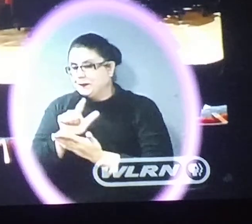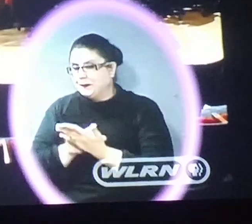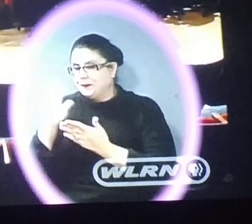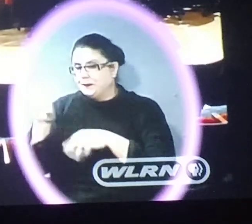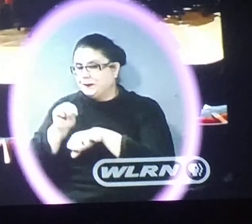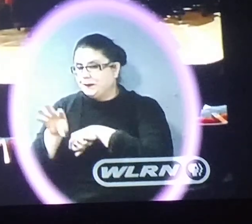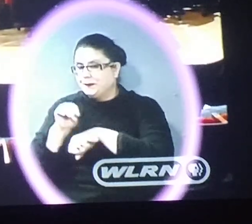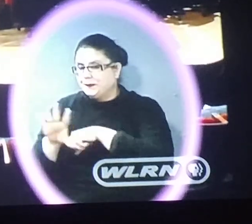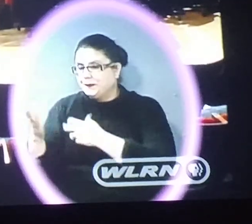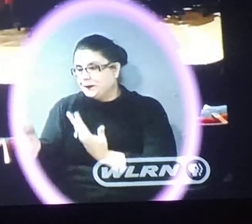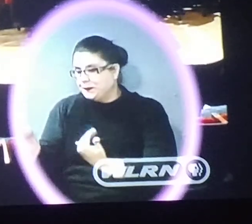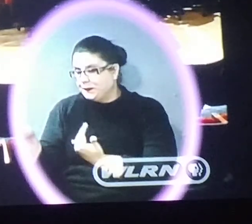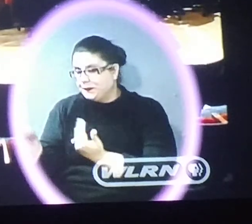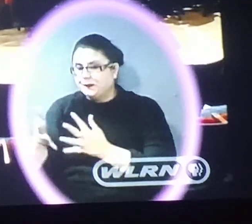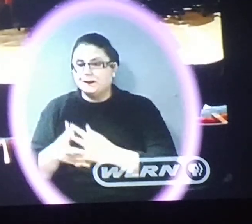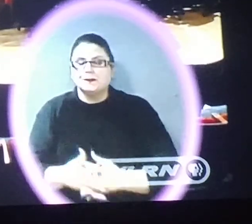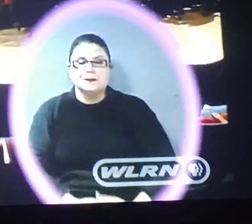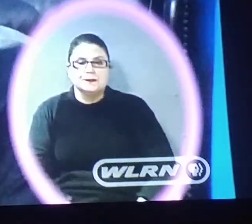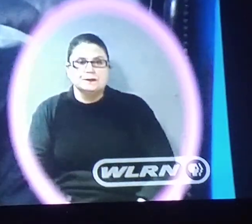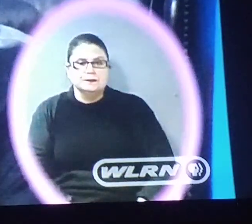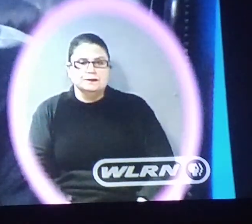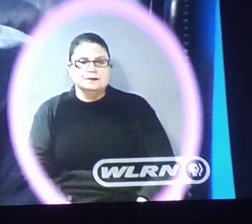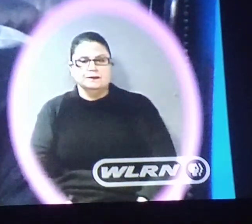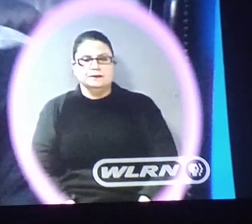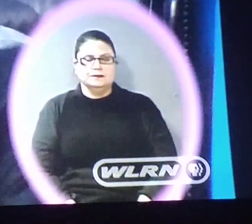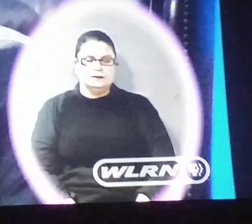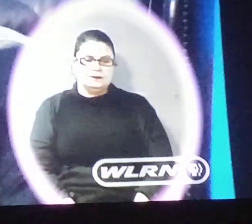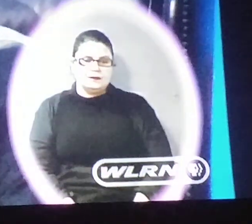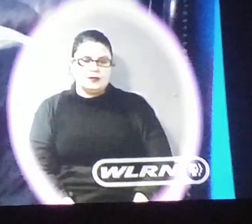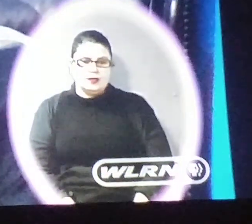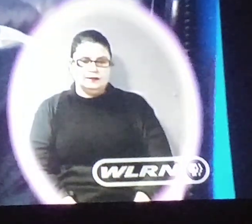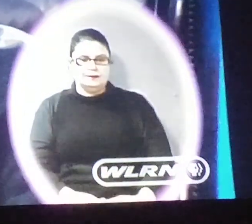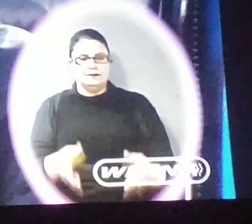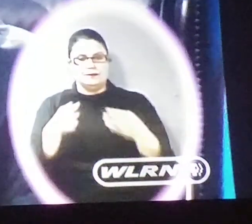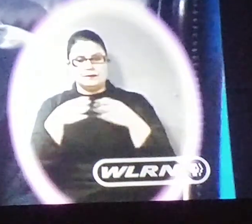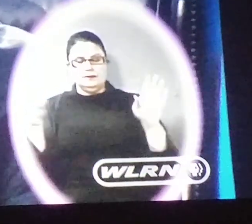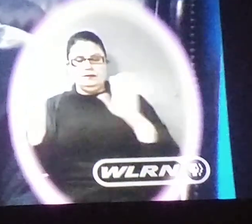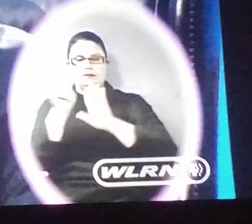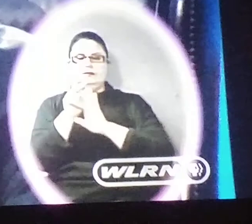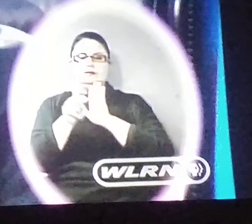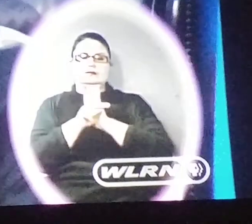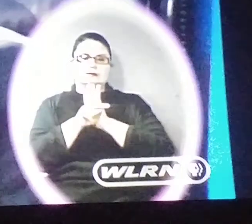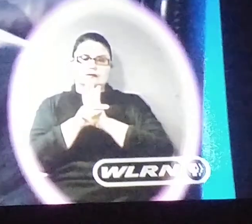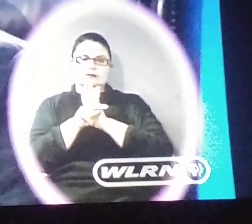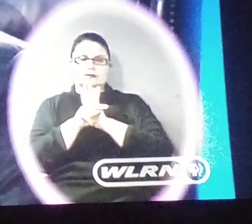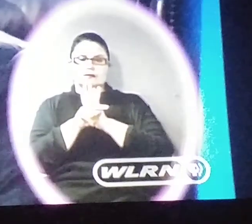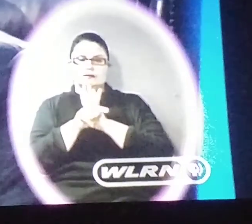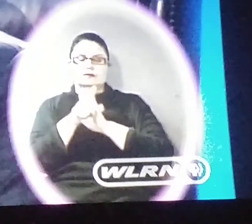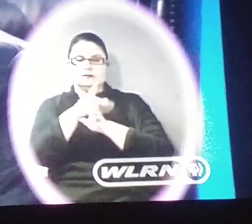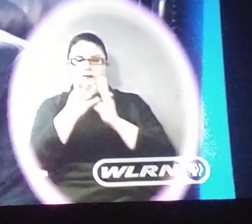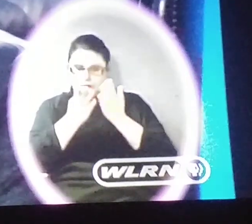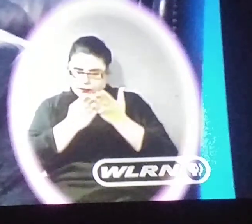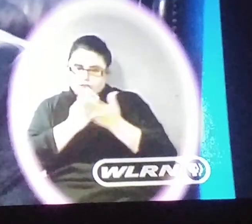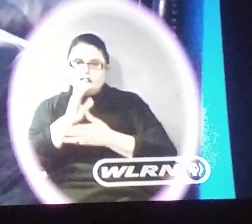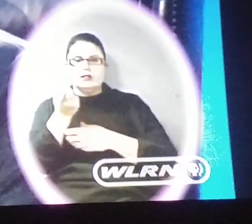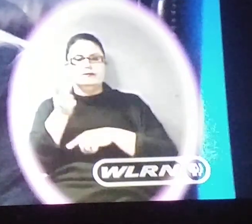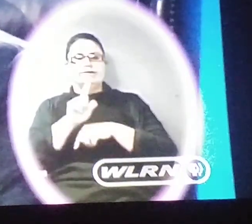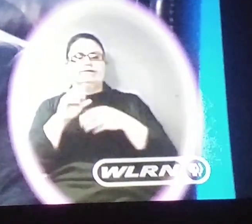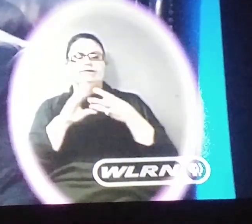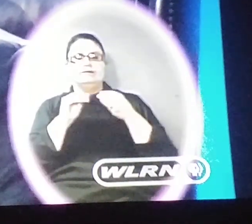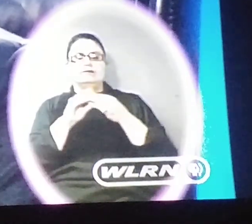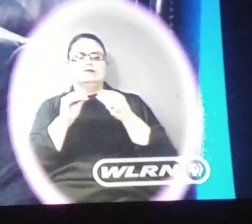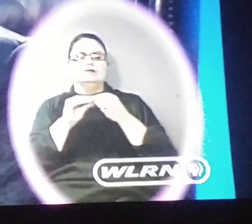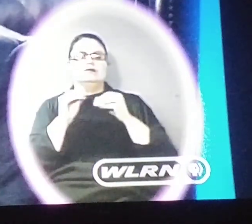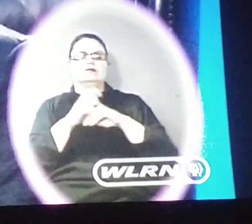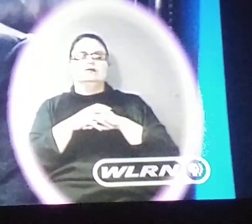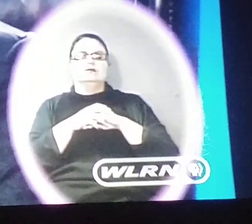Sorry. Yes, through the chair. As you know, generally our policies are that speakers have a right to come and speak and address the